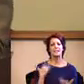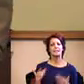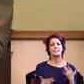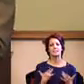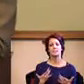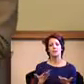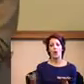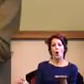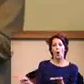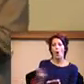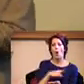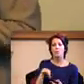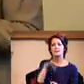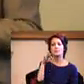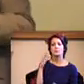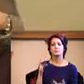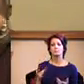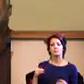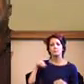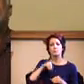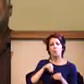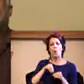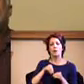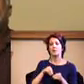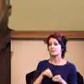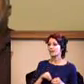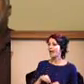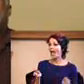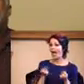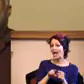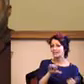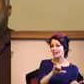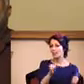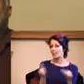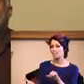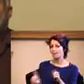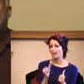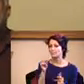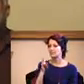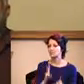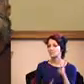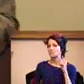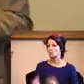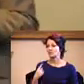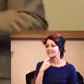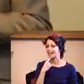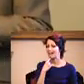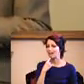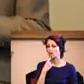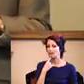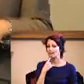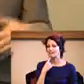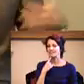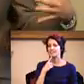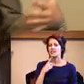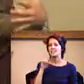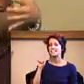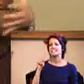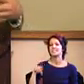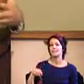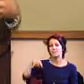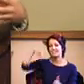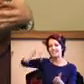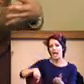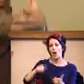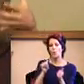Holy Spirit if you will or as our Baptist friends would say a dab of the Holy Ghost you know to come upon us